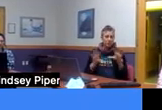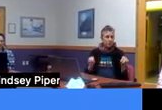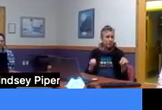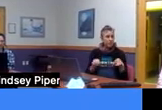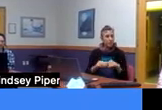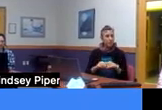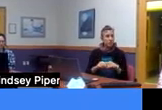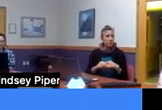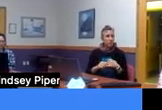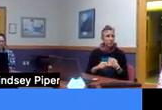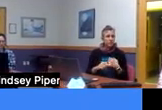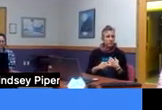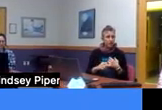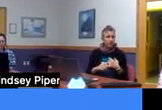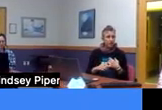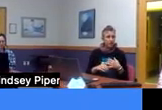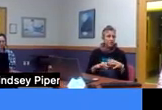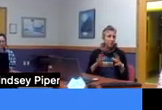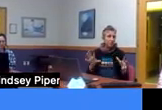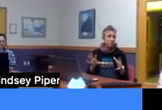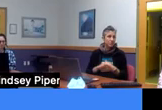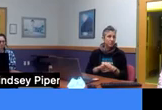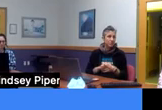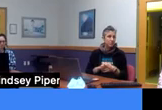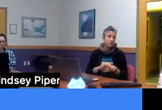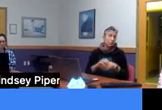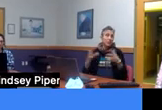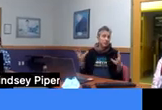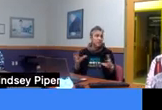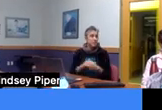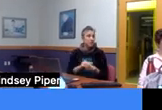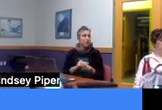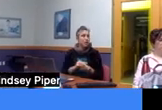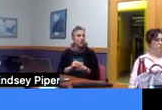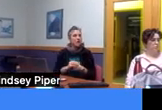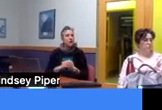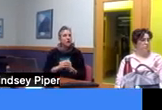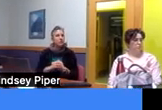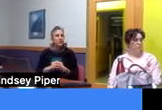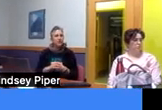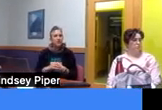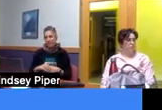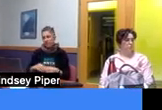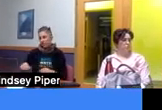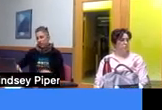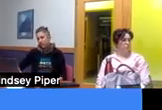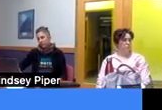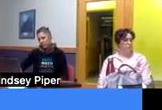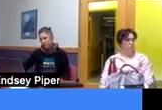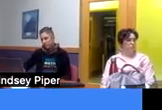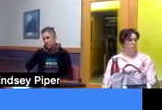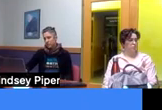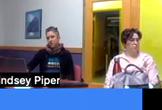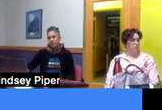We always explain what the patient's going to expect. That's part of our why the visit is so long. We definitely read our